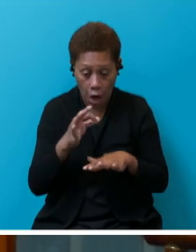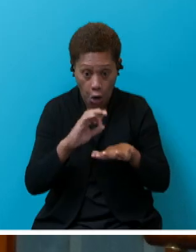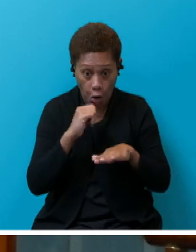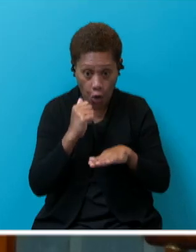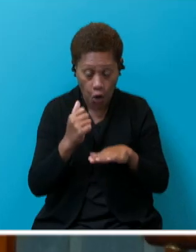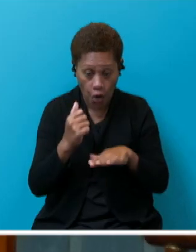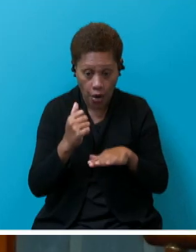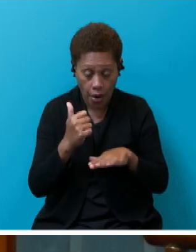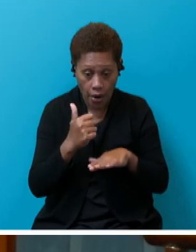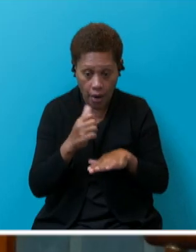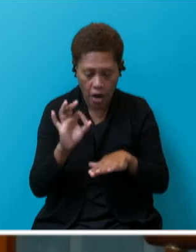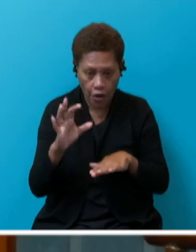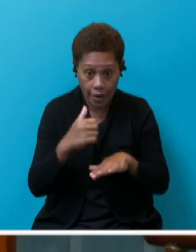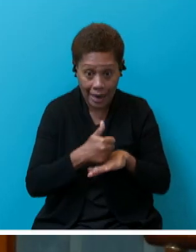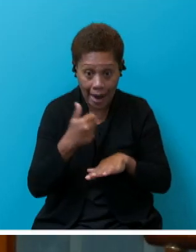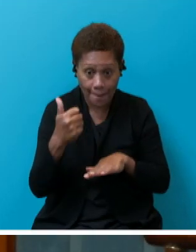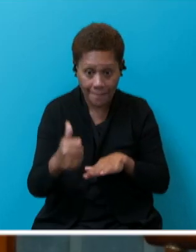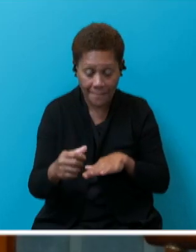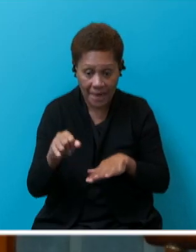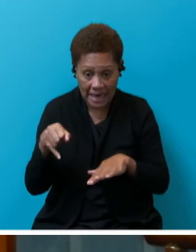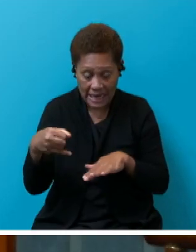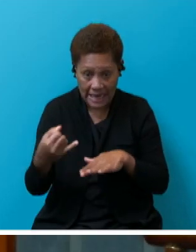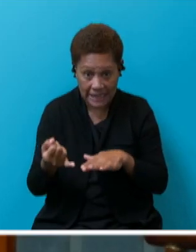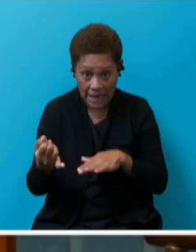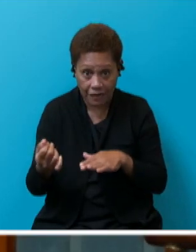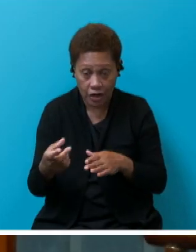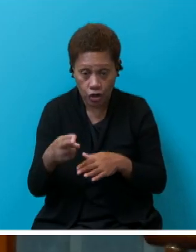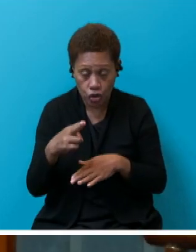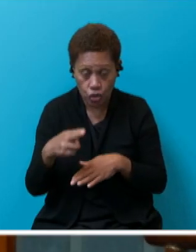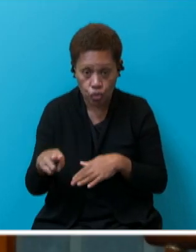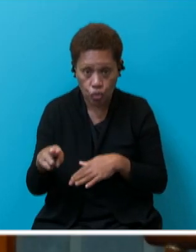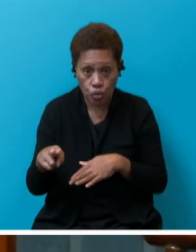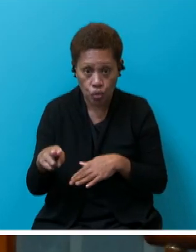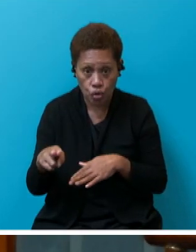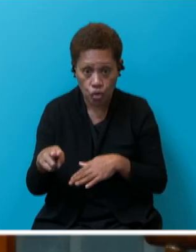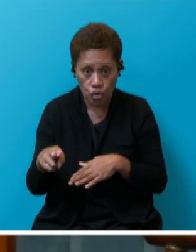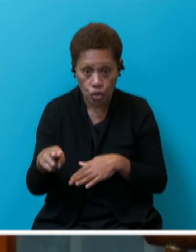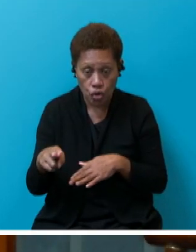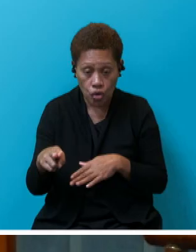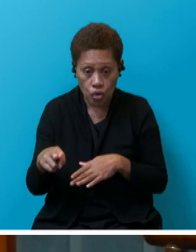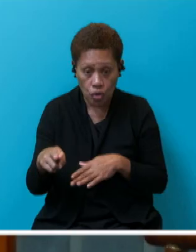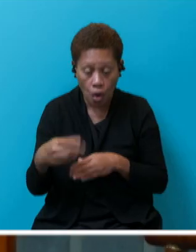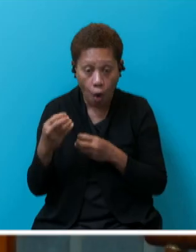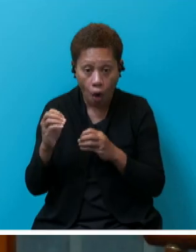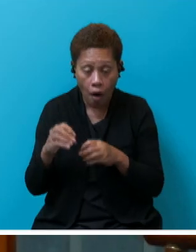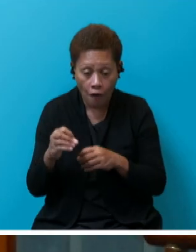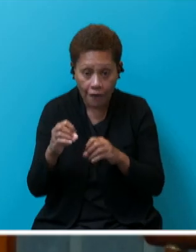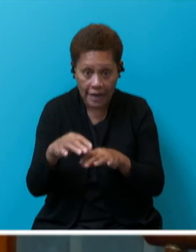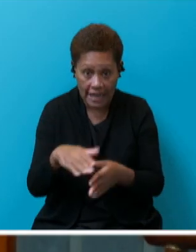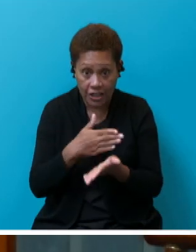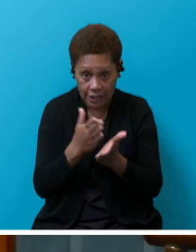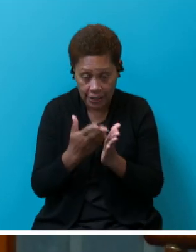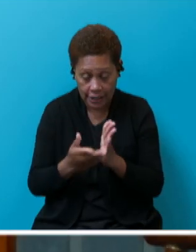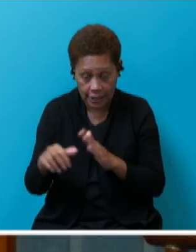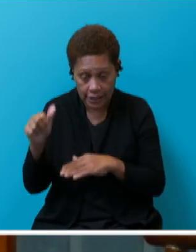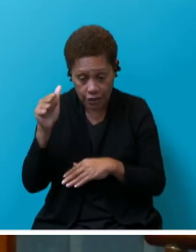subsidy. It is an avenue that allows private companies to raise capital by offering shares to known parties